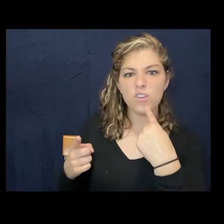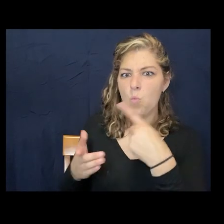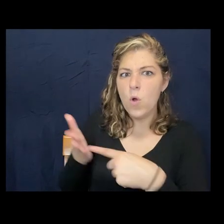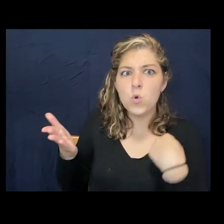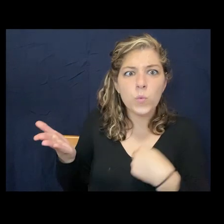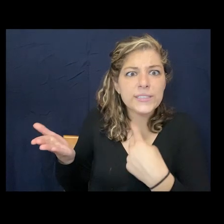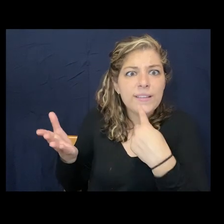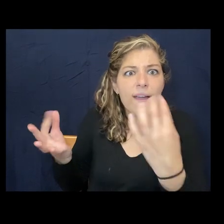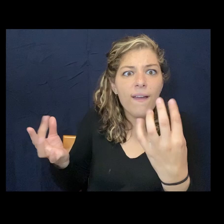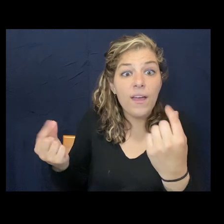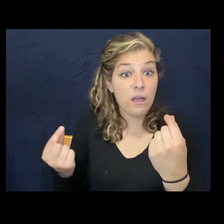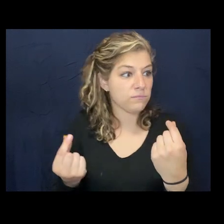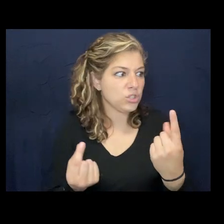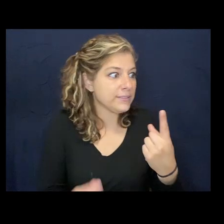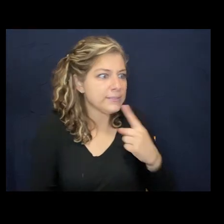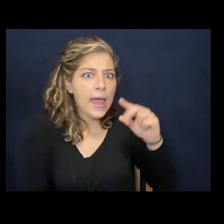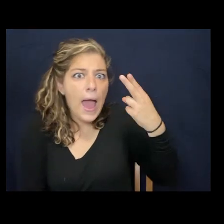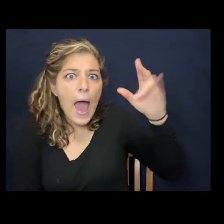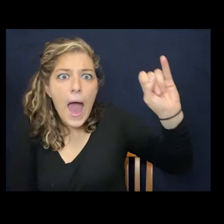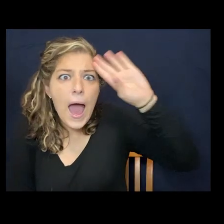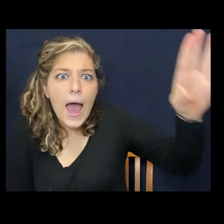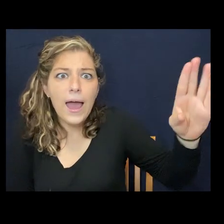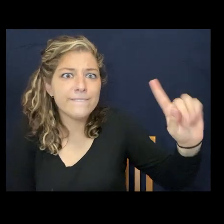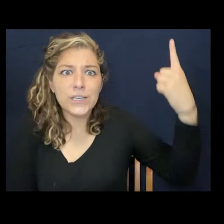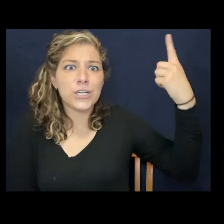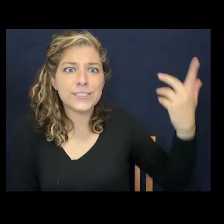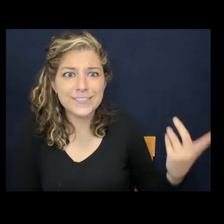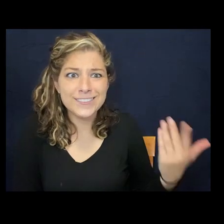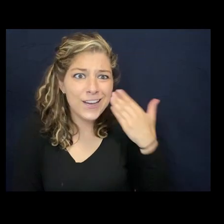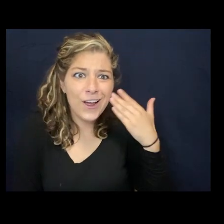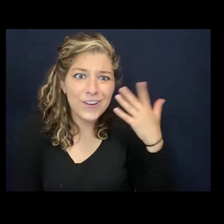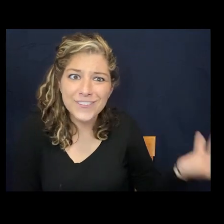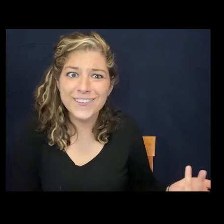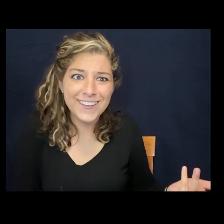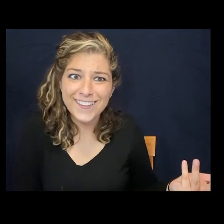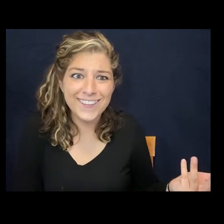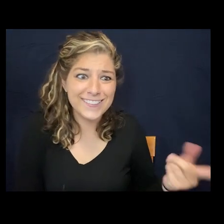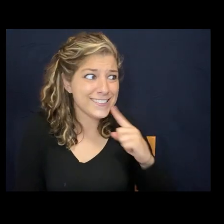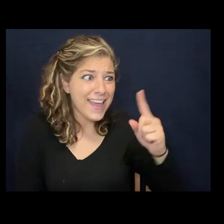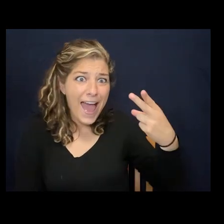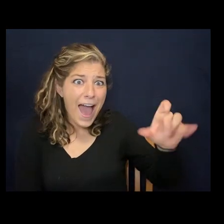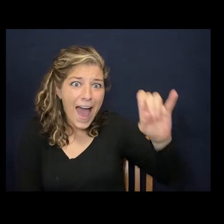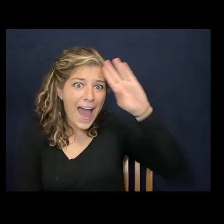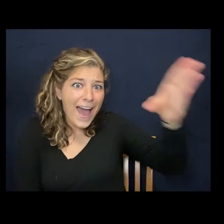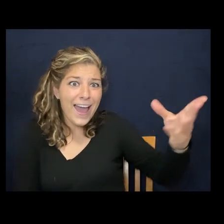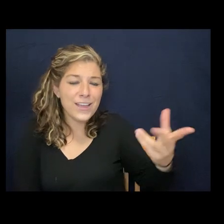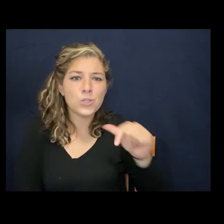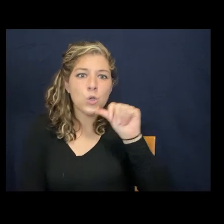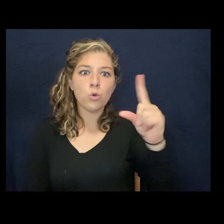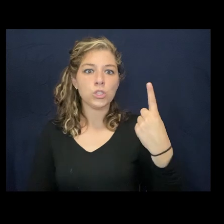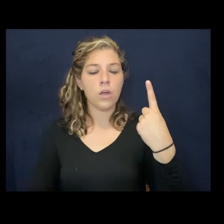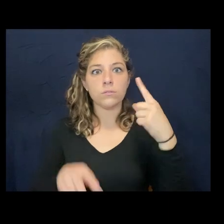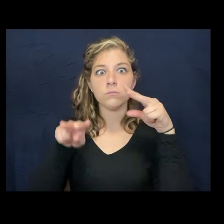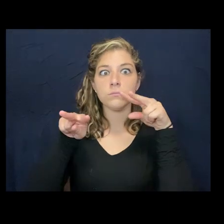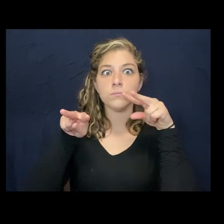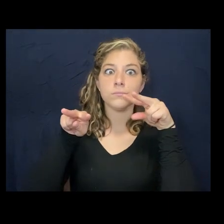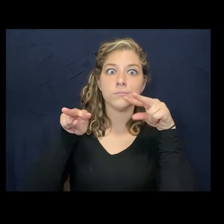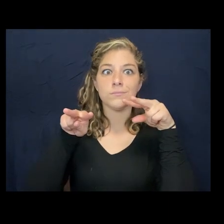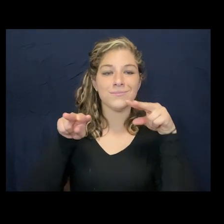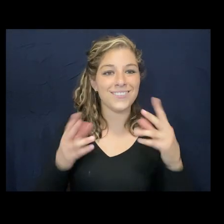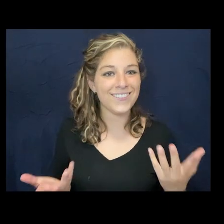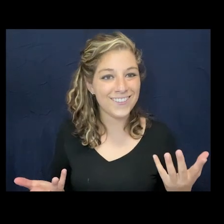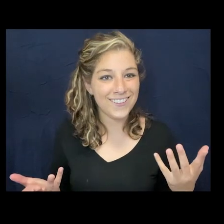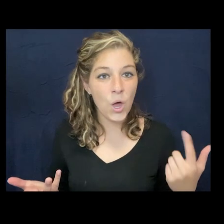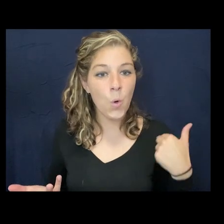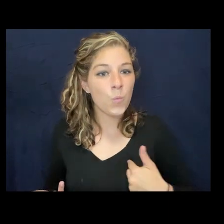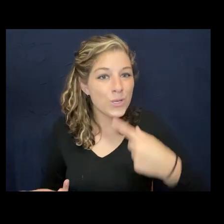What do we say? Well, just say hi first. You know, right? Hi. You know, don't just stare. And then if you